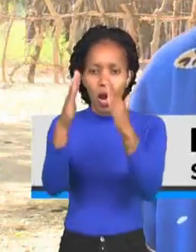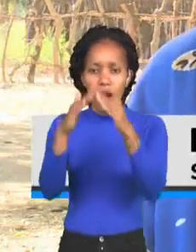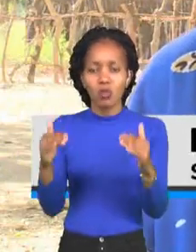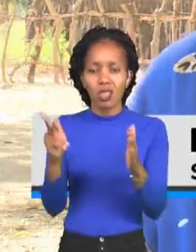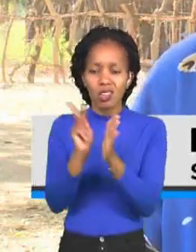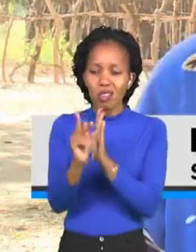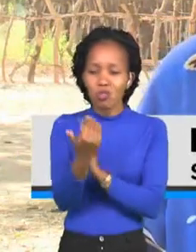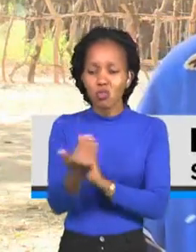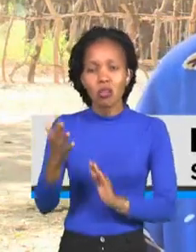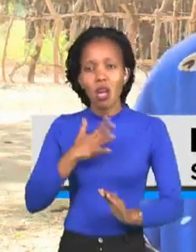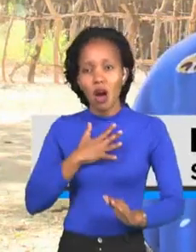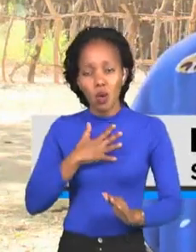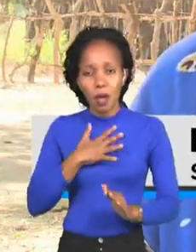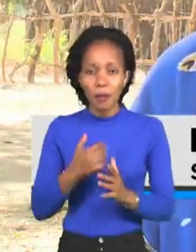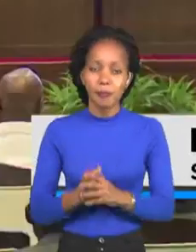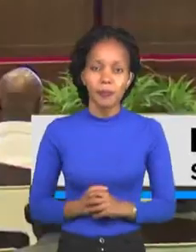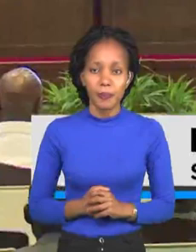our kids.